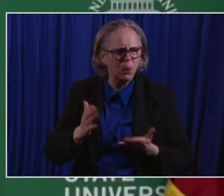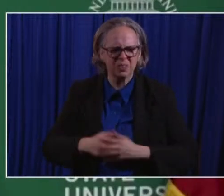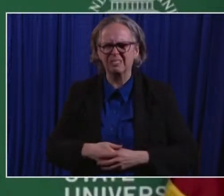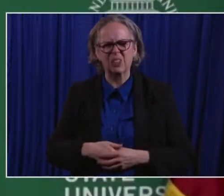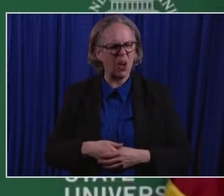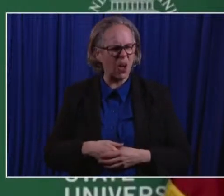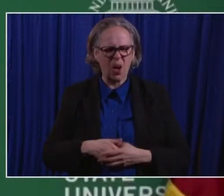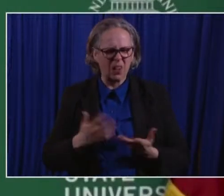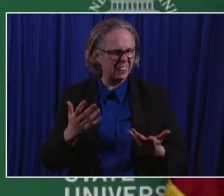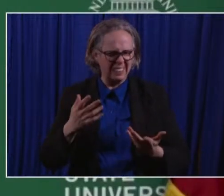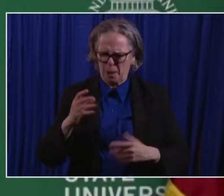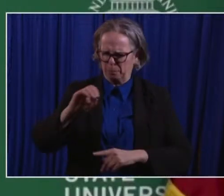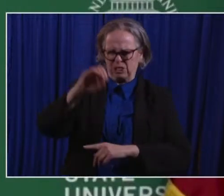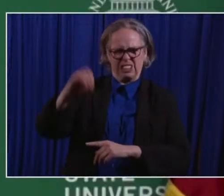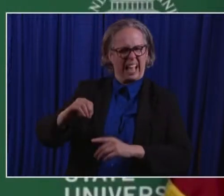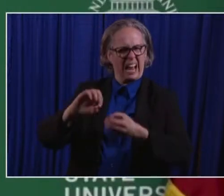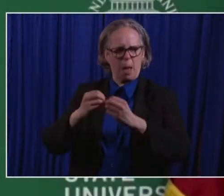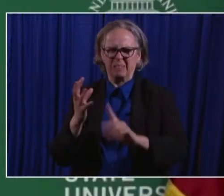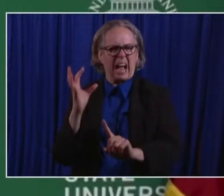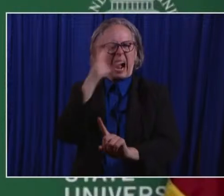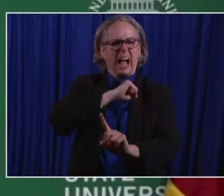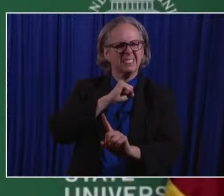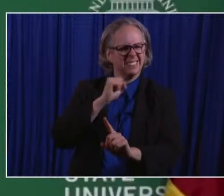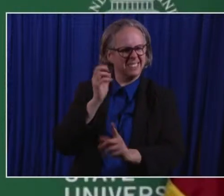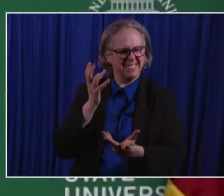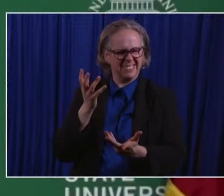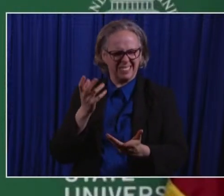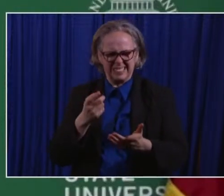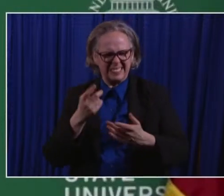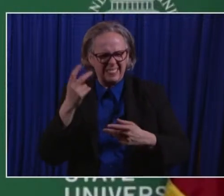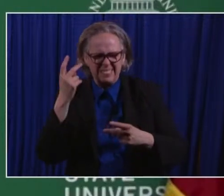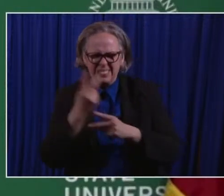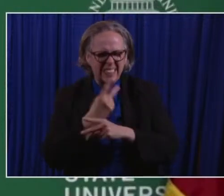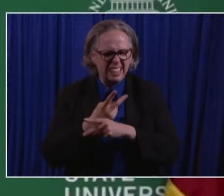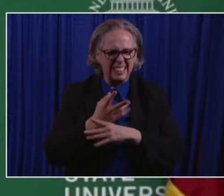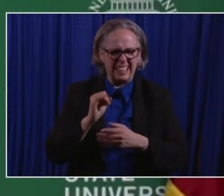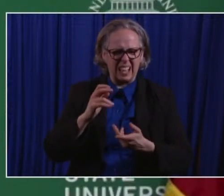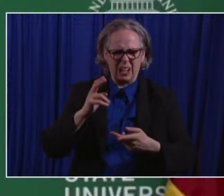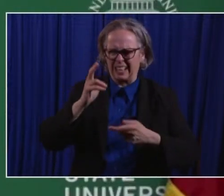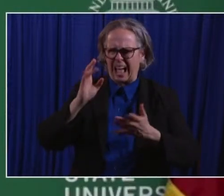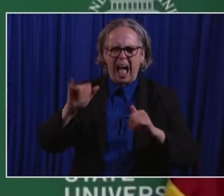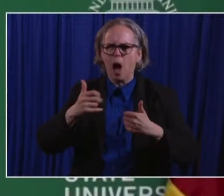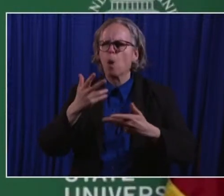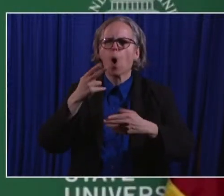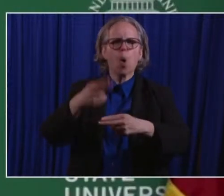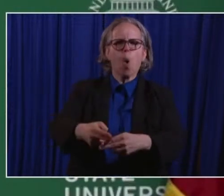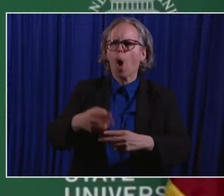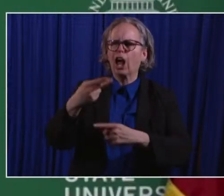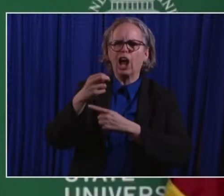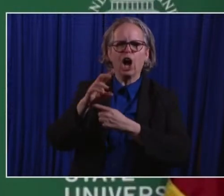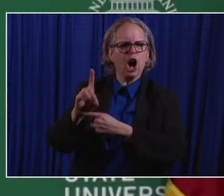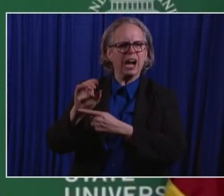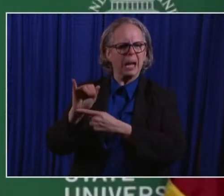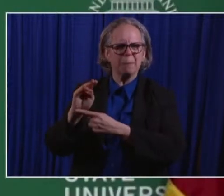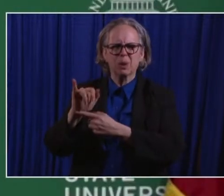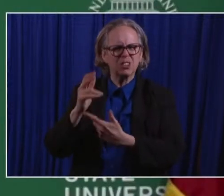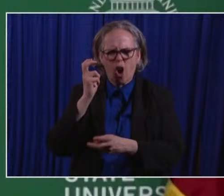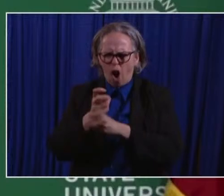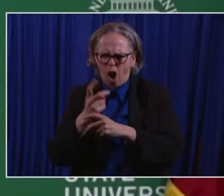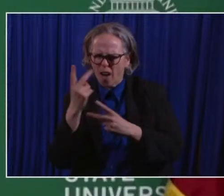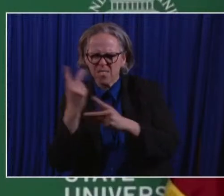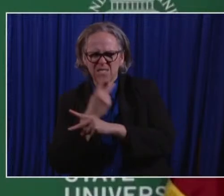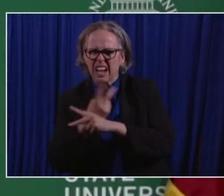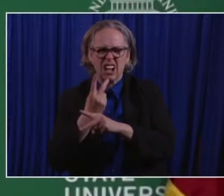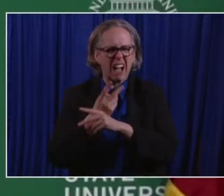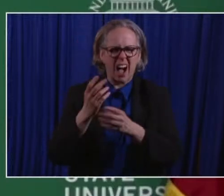of the population in Ohio would have to be vaccinated before we would achieve that herd immunity. No one that I know has been able to tell